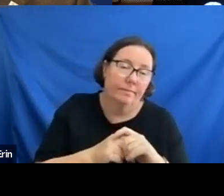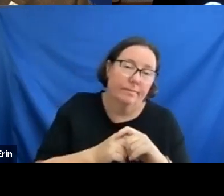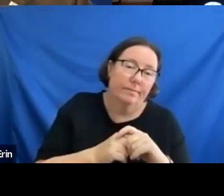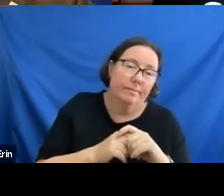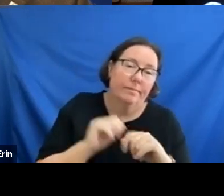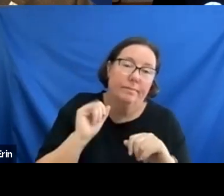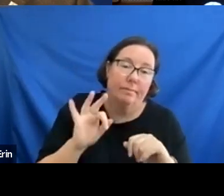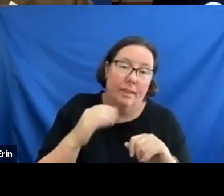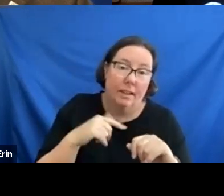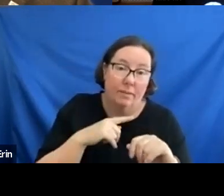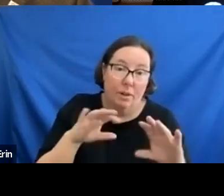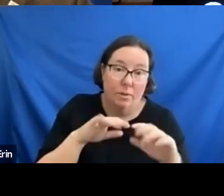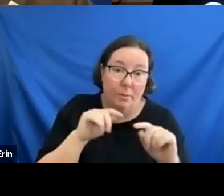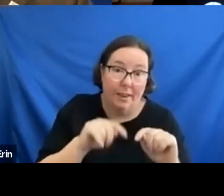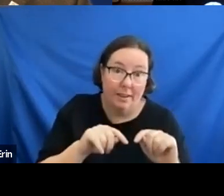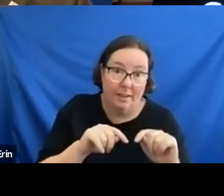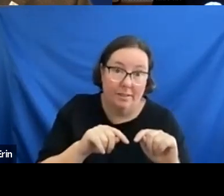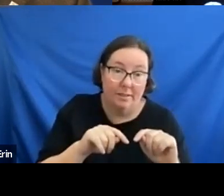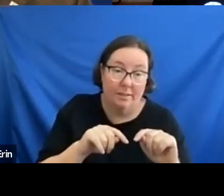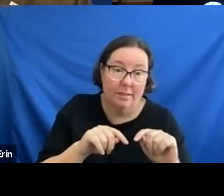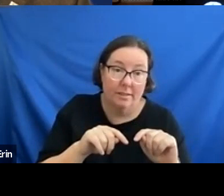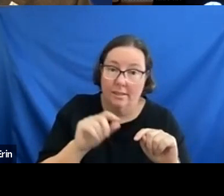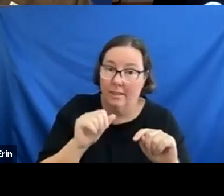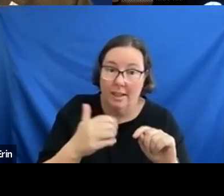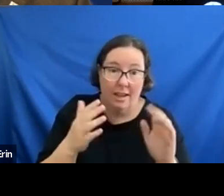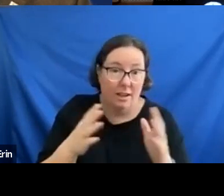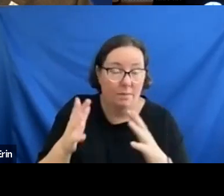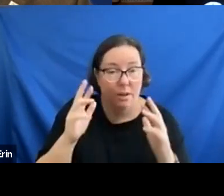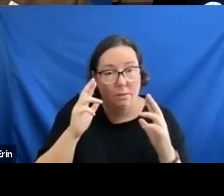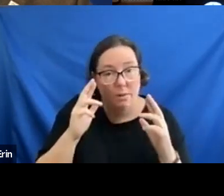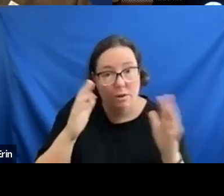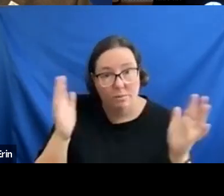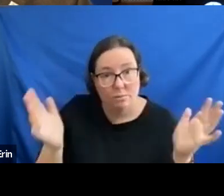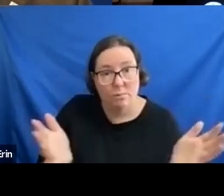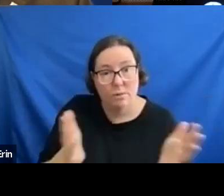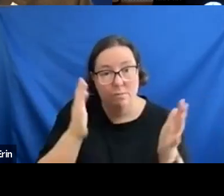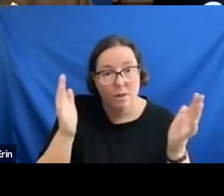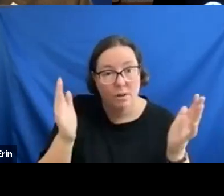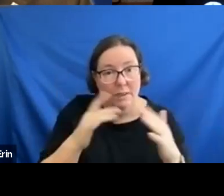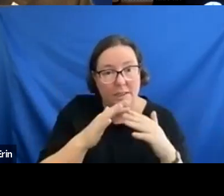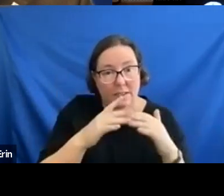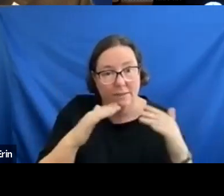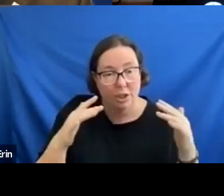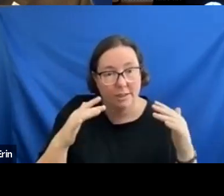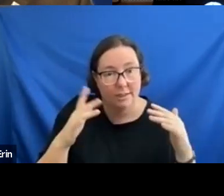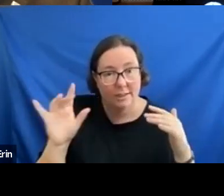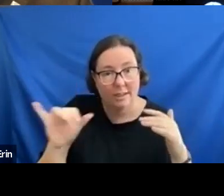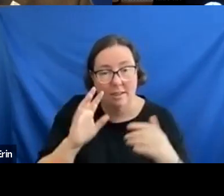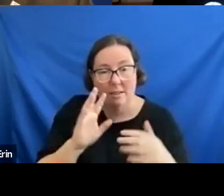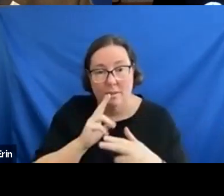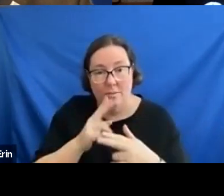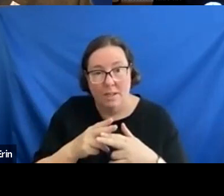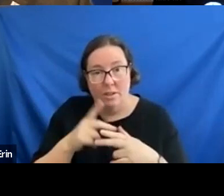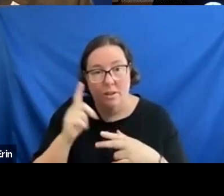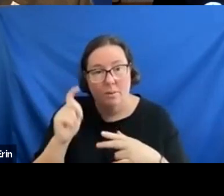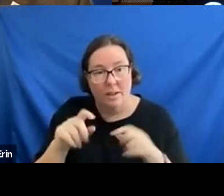if we're doing this, and we're doing this in any way that we hope promotes any form of diversity that we've talked about, we need